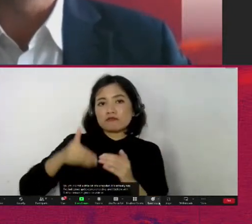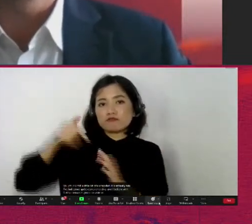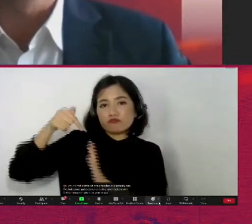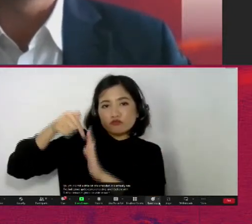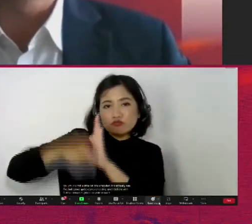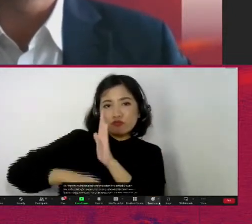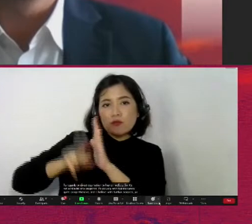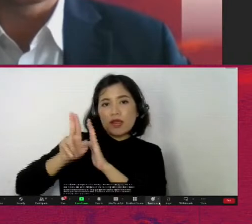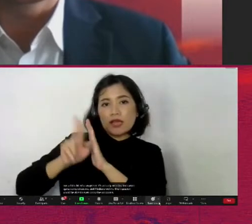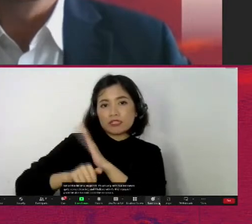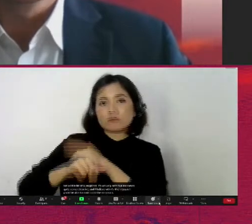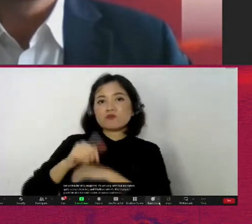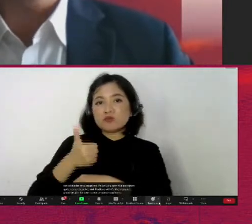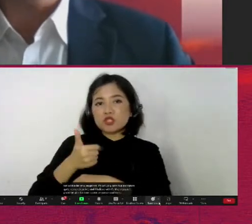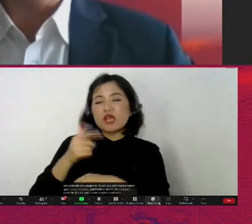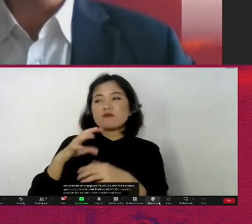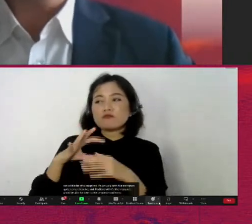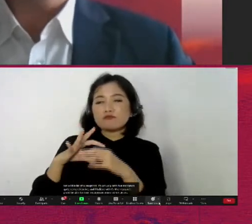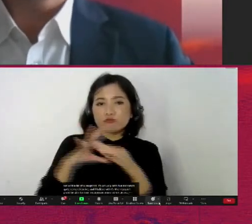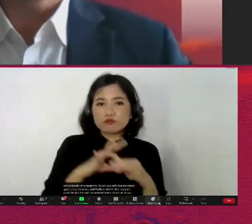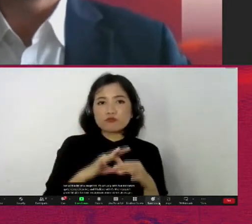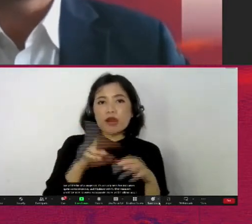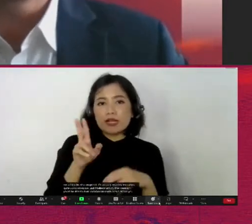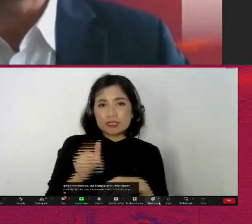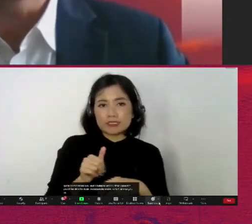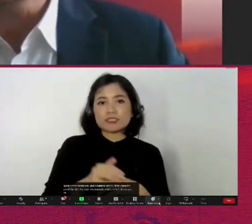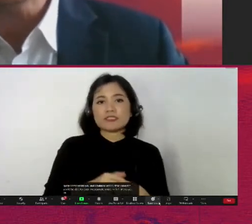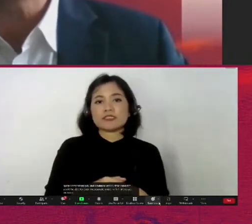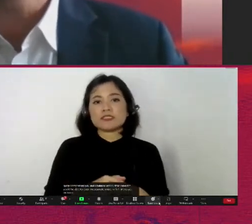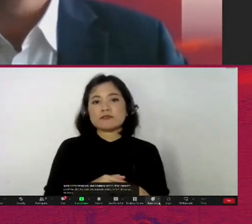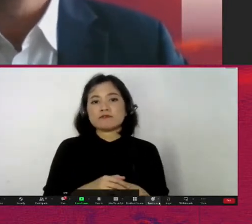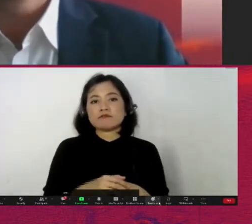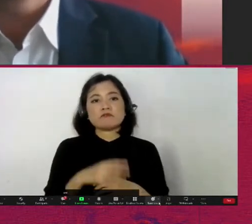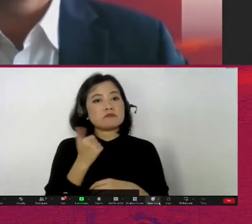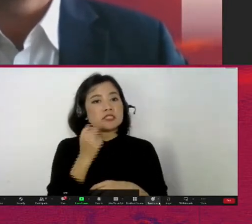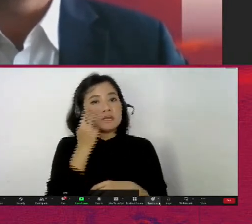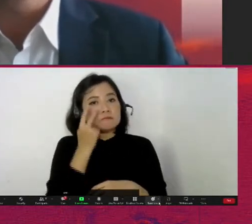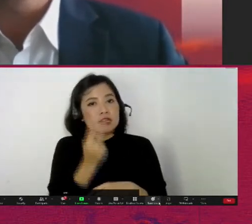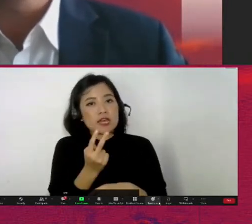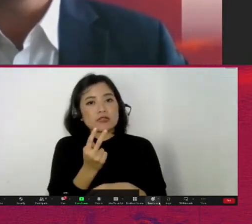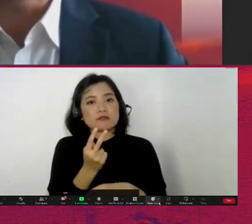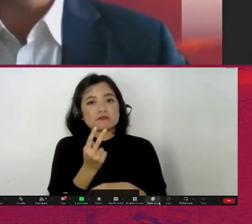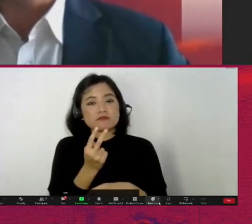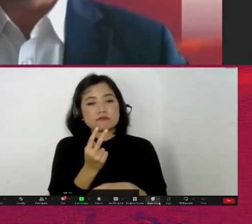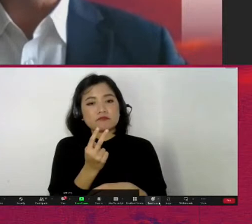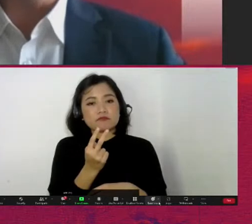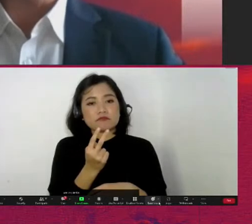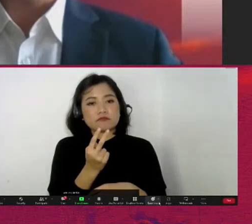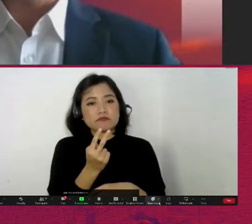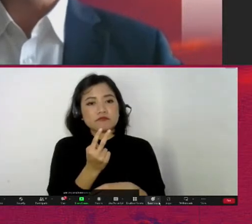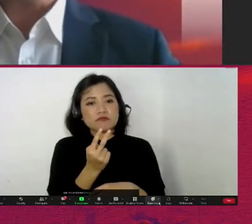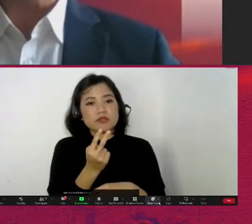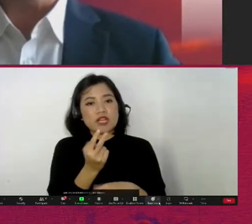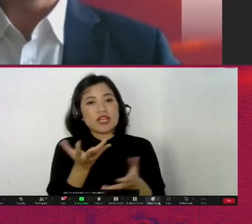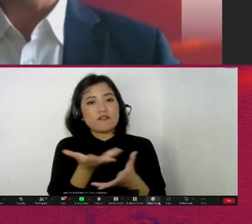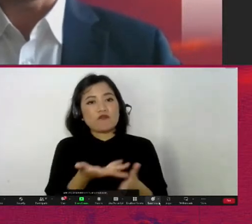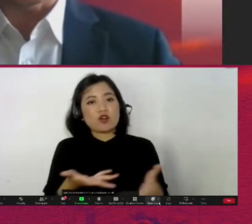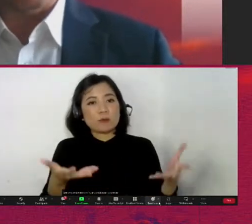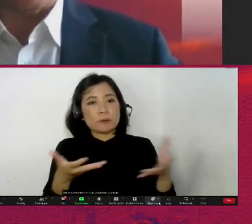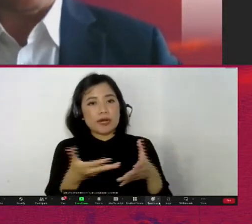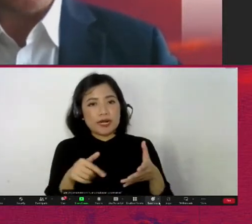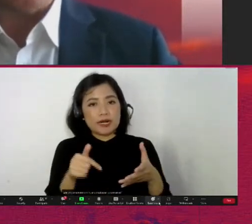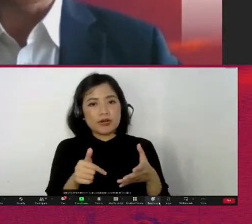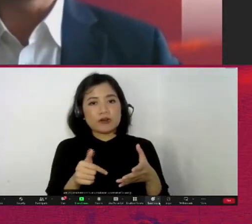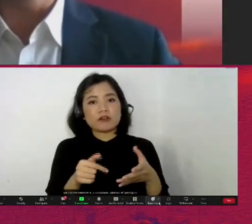to even incorporate more, which allows you to better see the environment as a constituent element